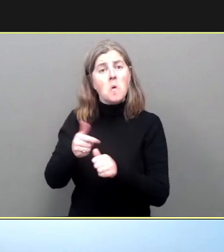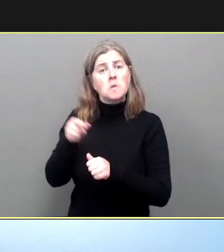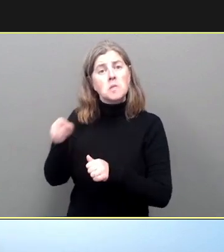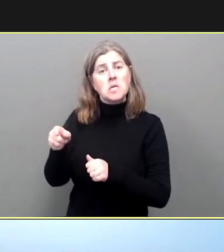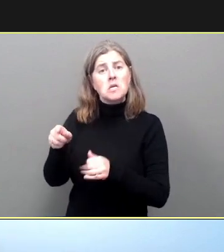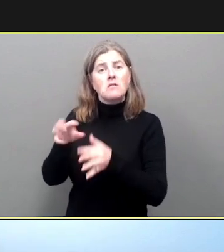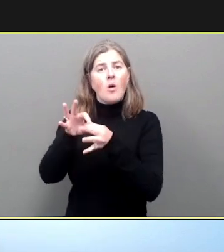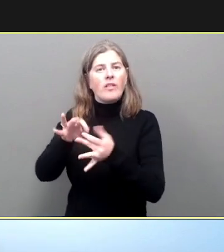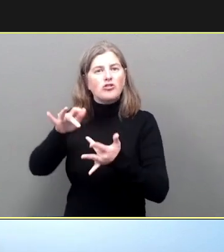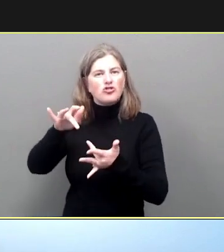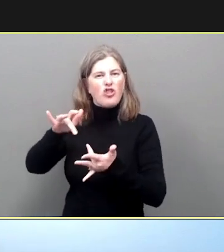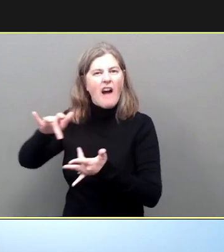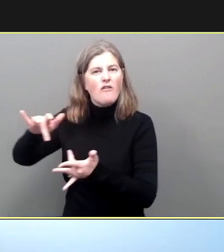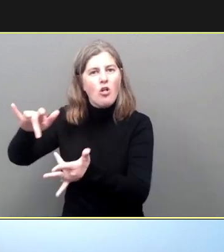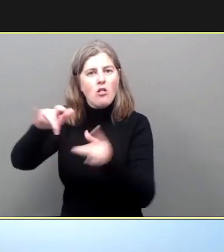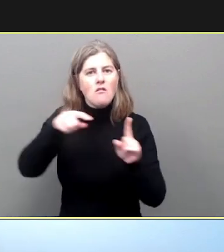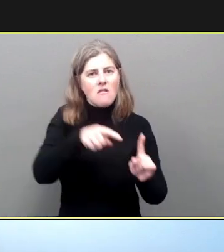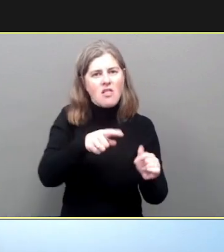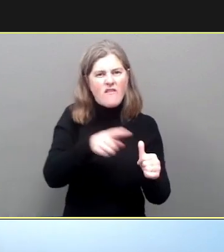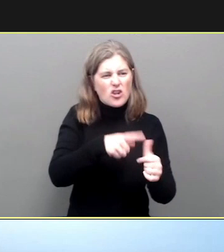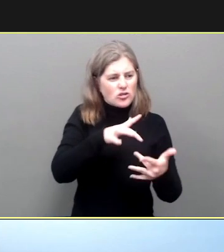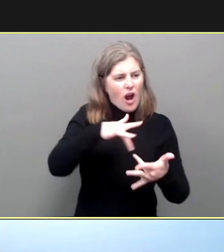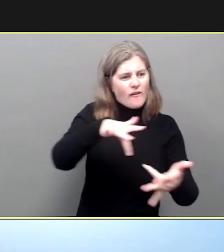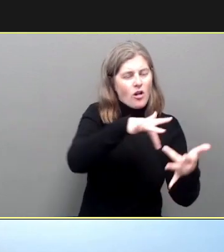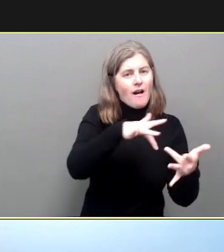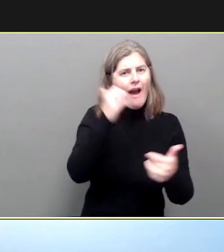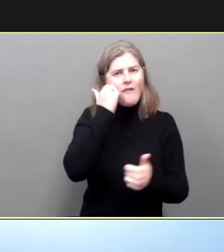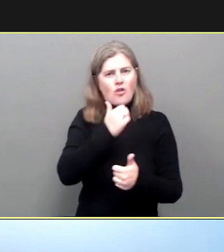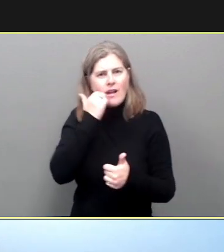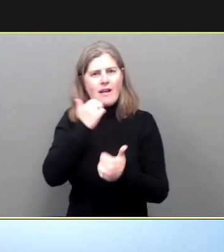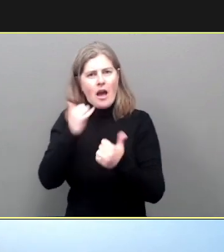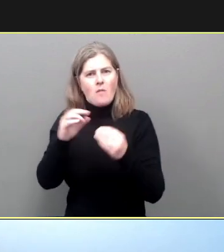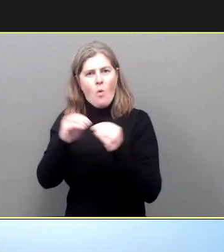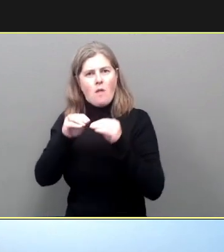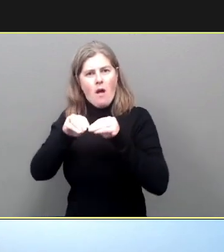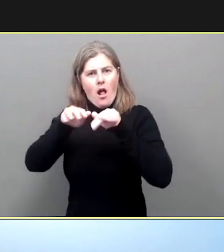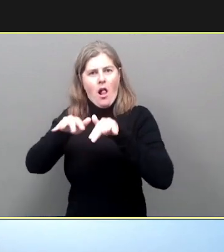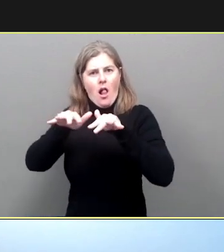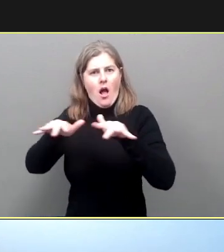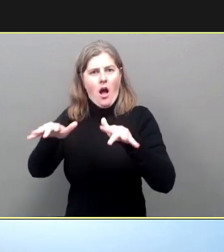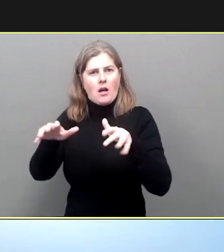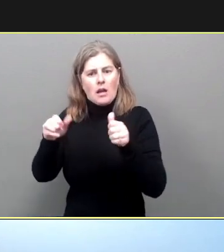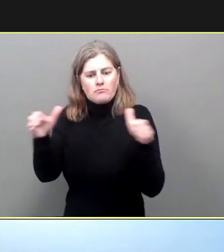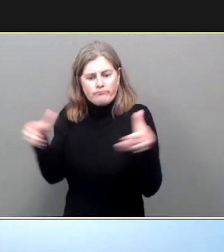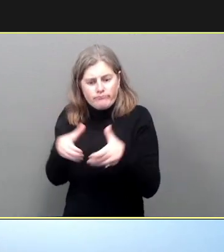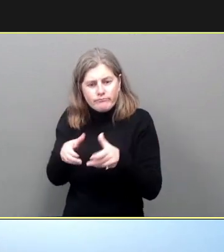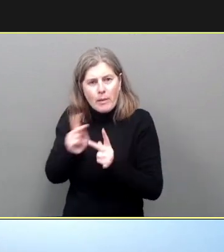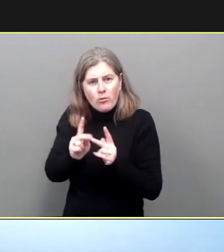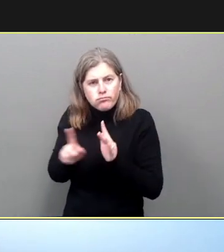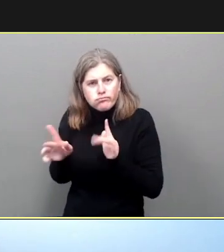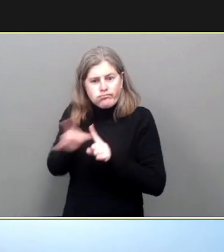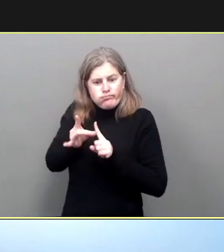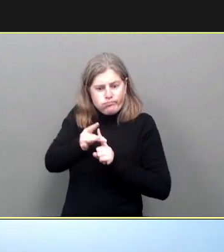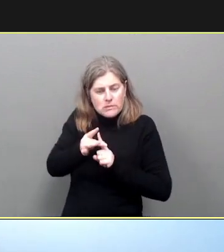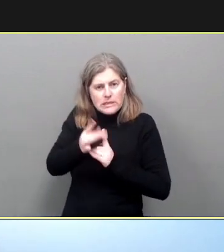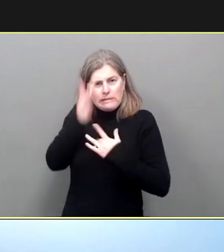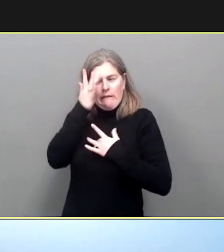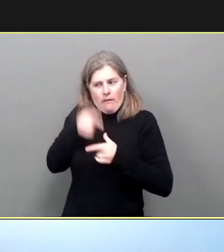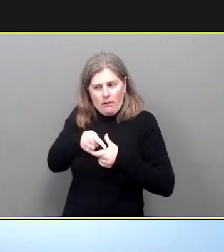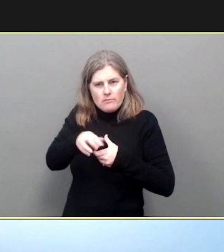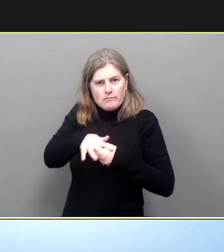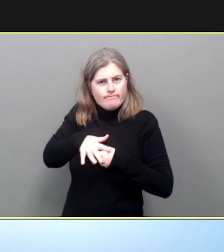with travel, and now as each day goes by, there has been clusters of cases and that are now